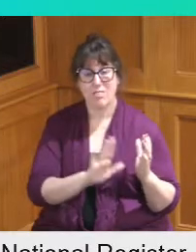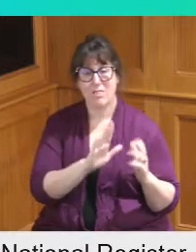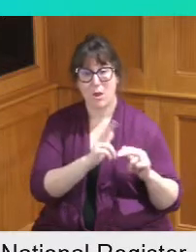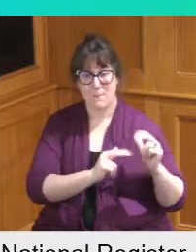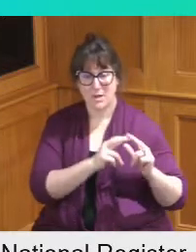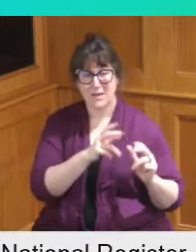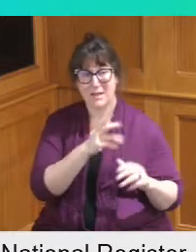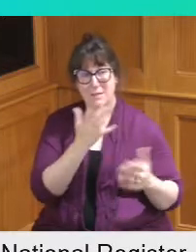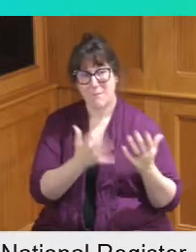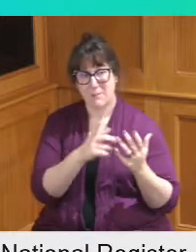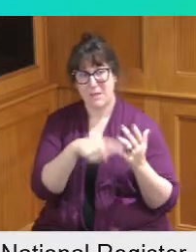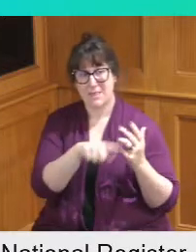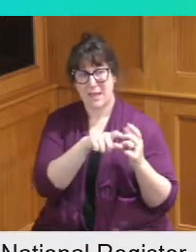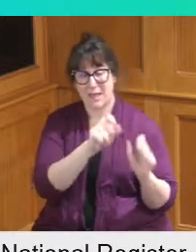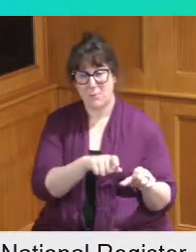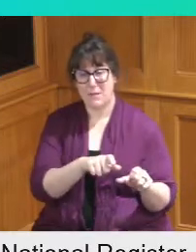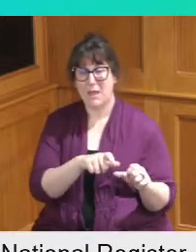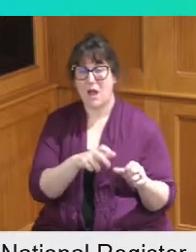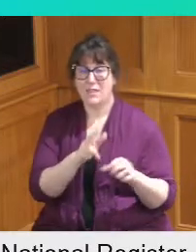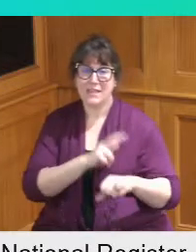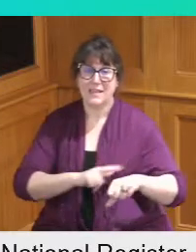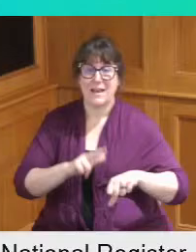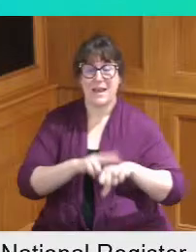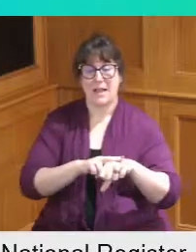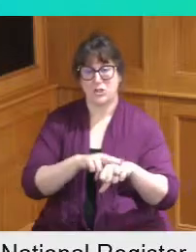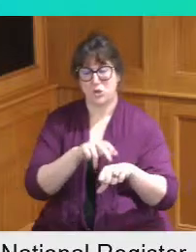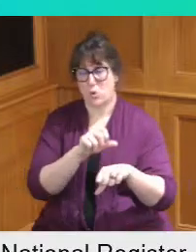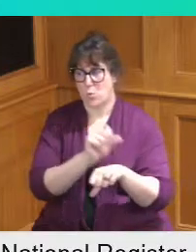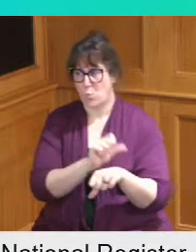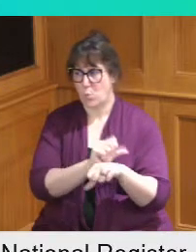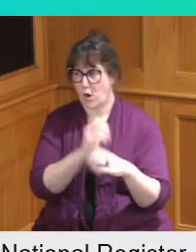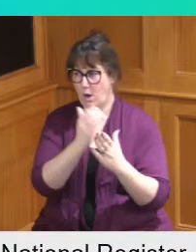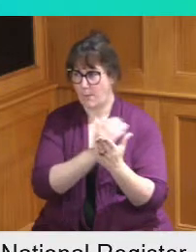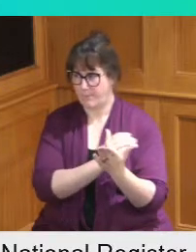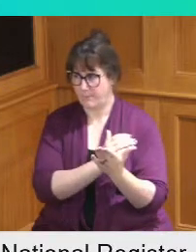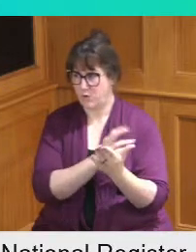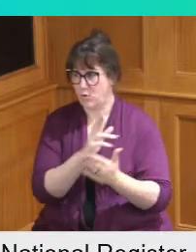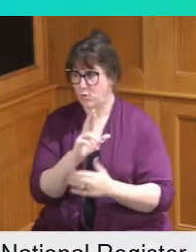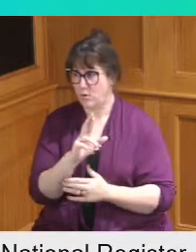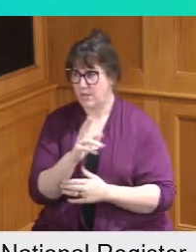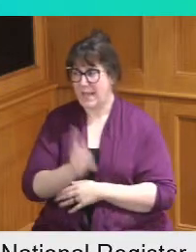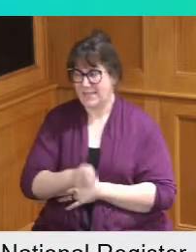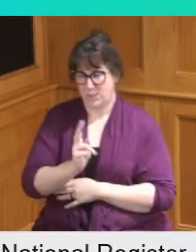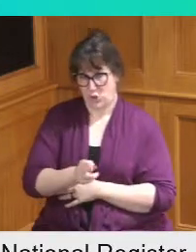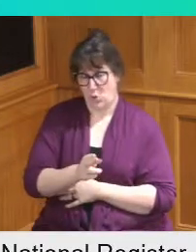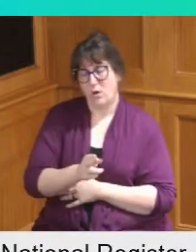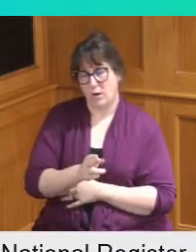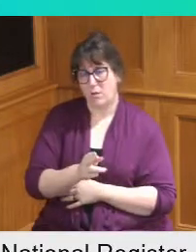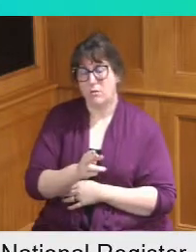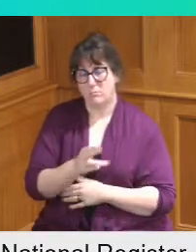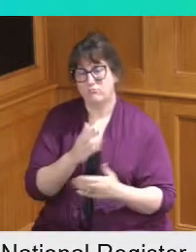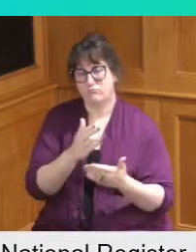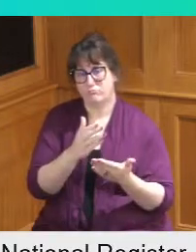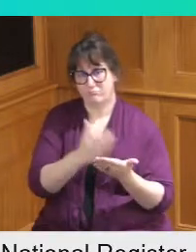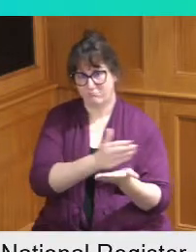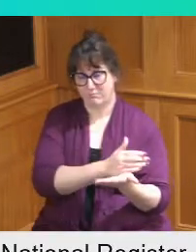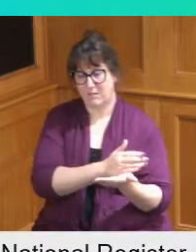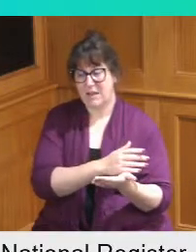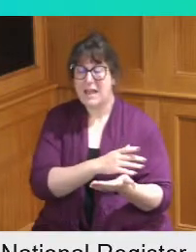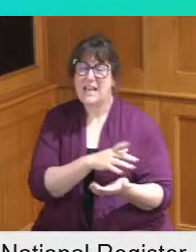be eligible for listing on the National Register of Historic Places. So this designation does 2 things. I mean, it's a matter of civic